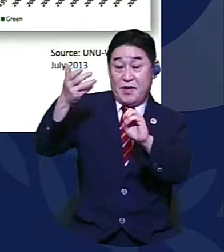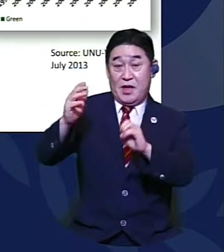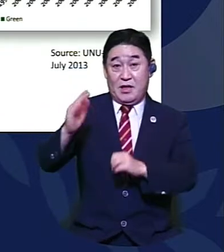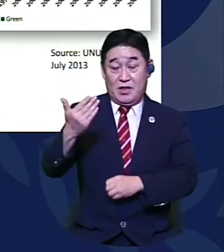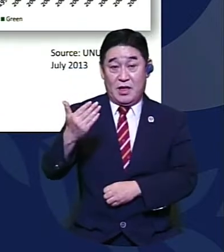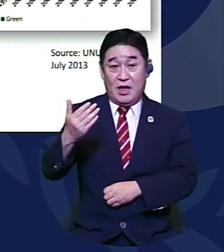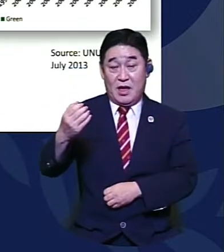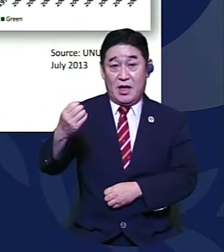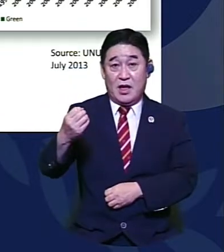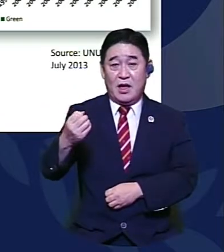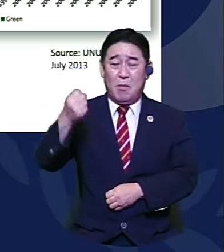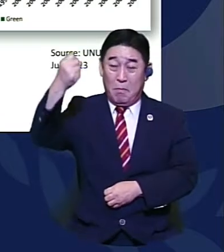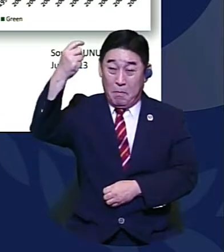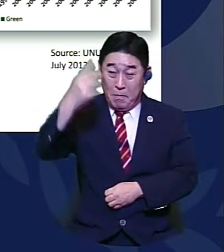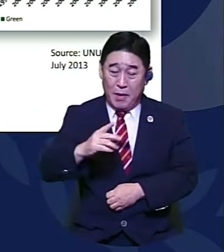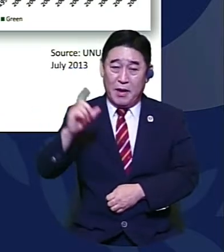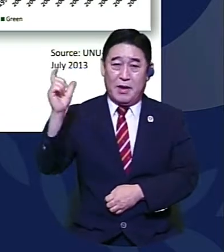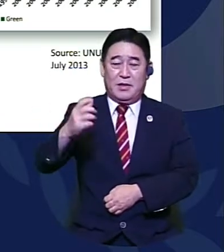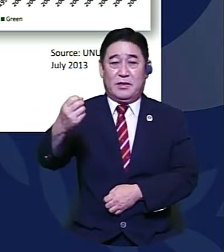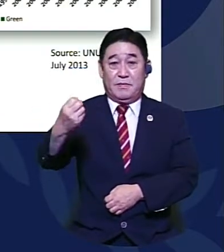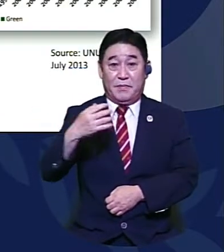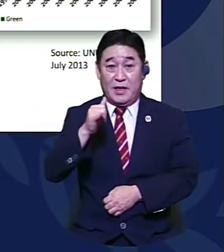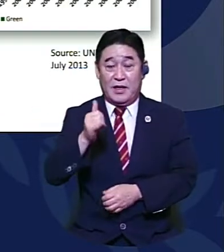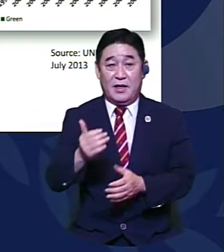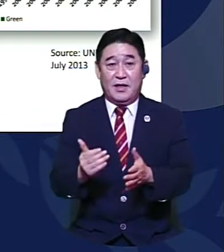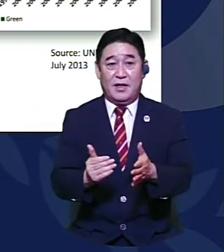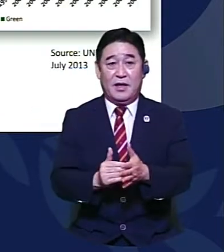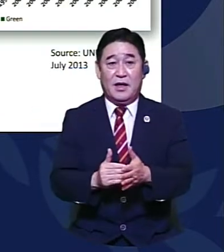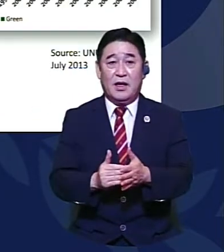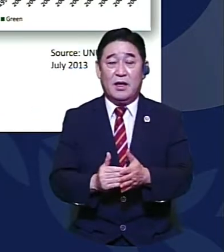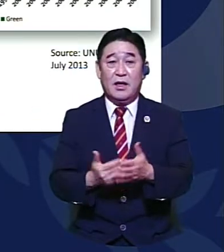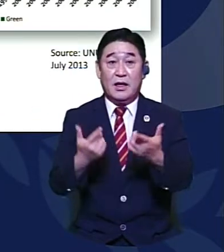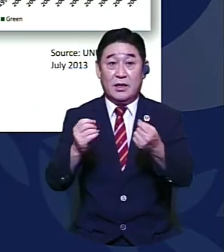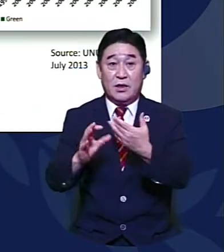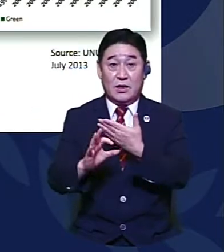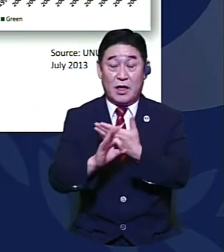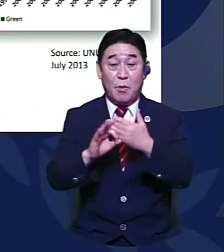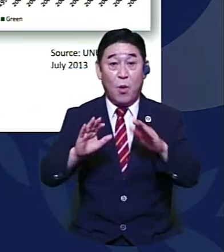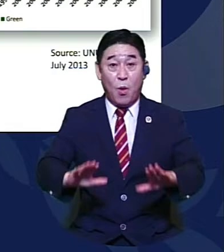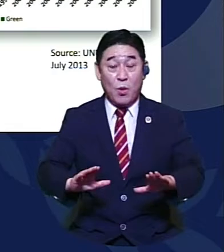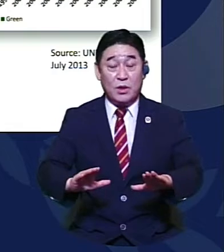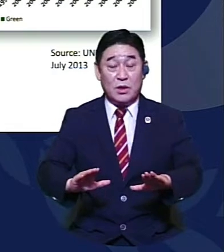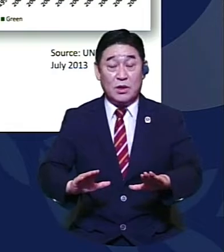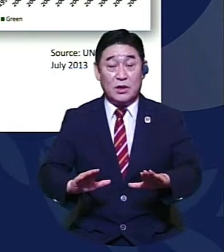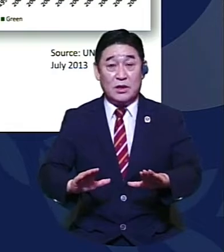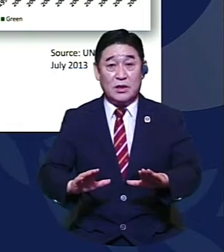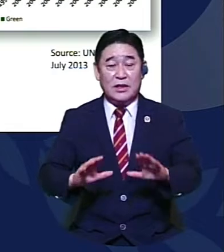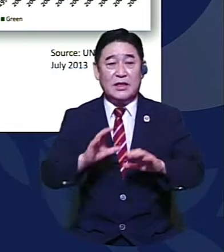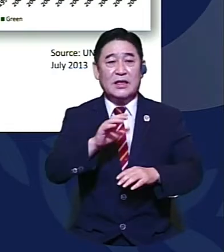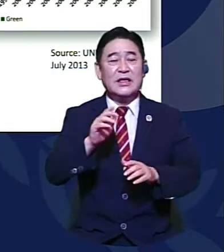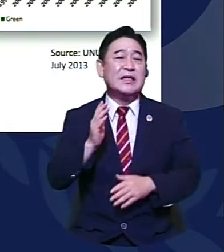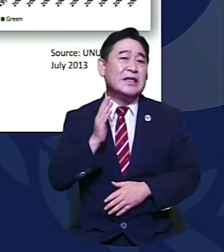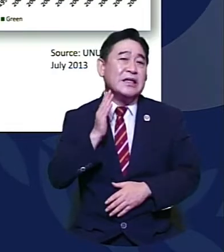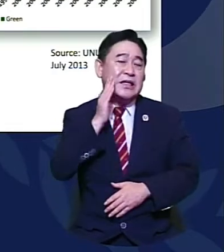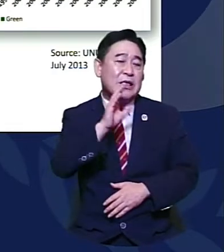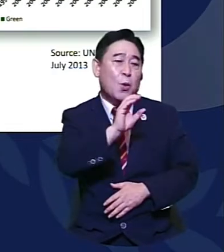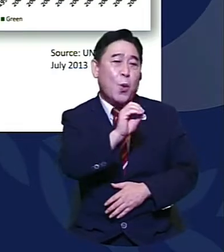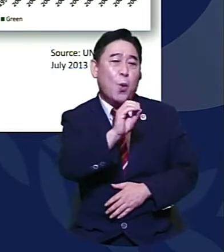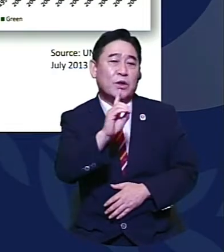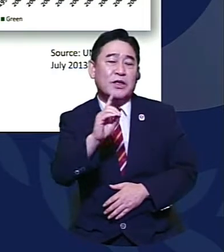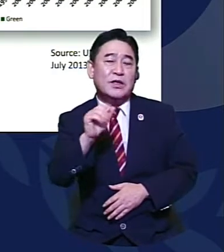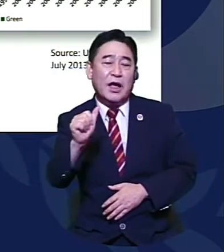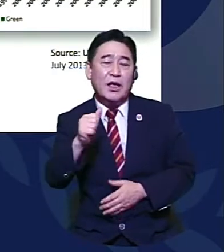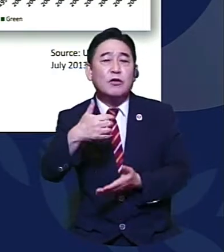But today I wanted to tell you a bit more how large the green ODA so far is. And the best tracker of that is the OECD